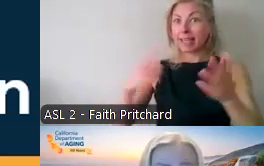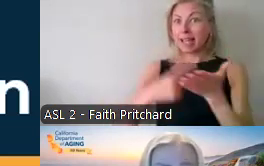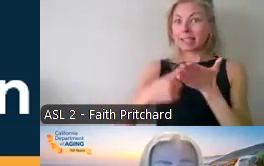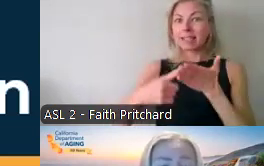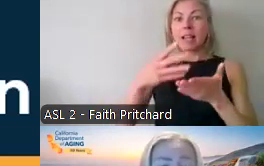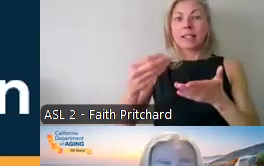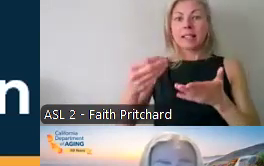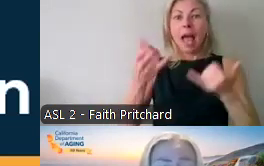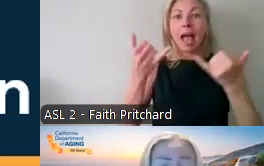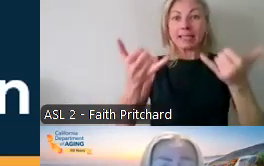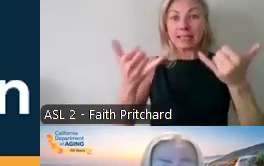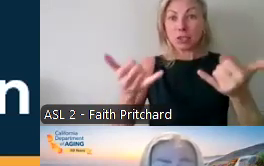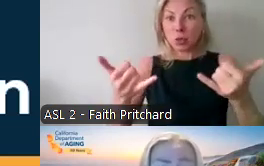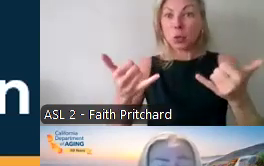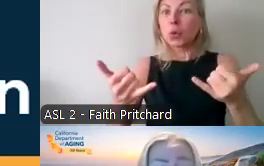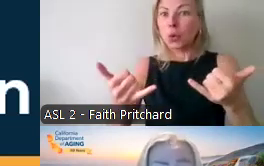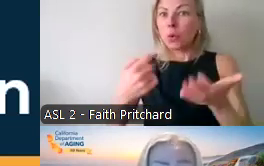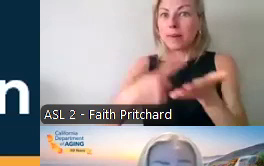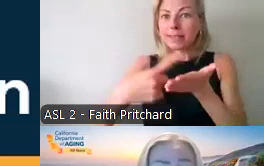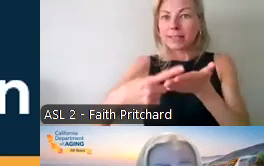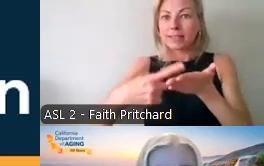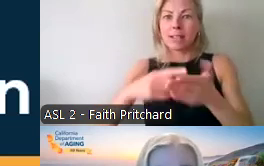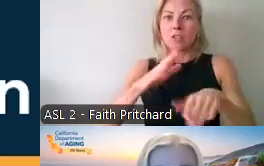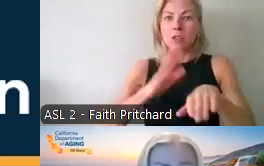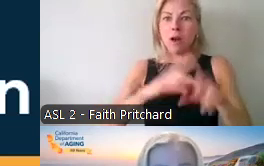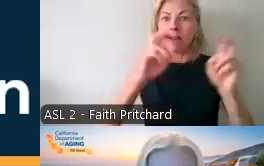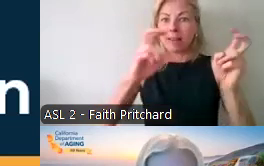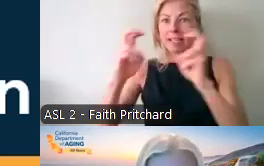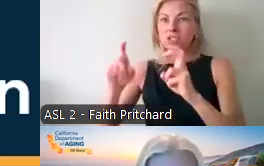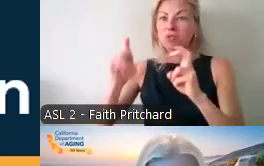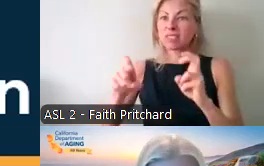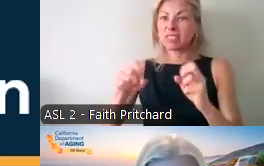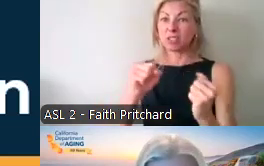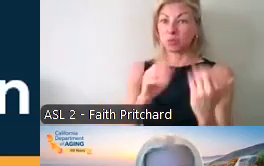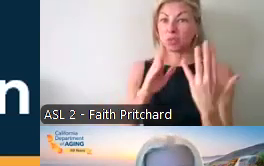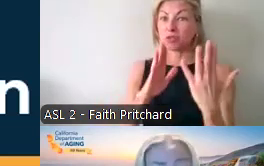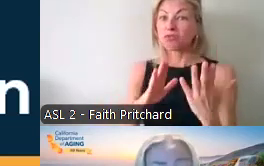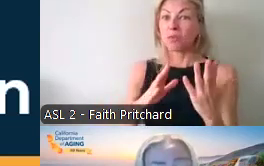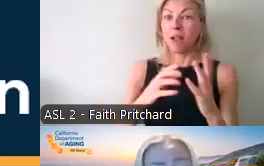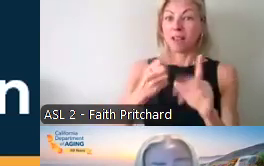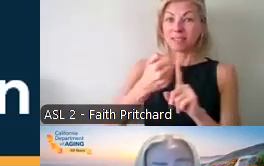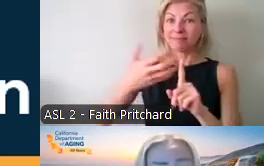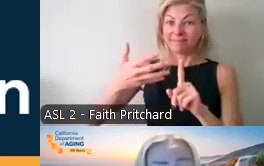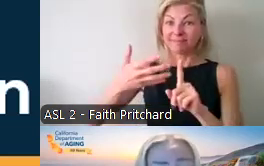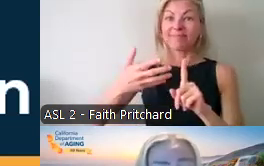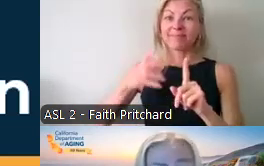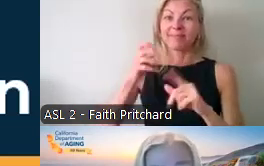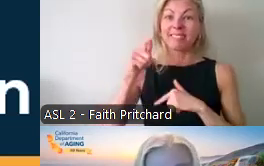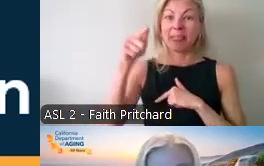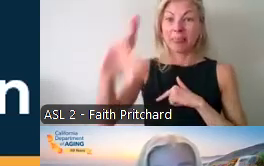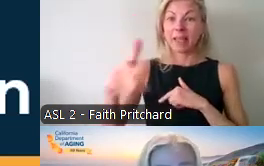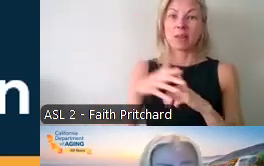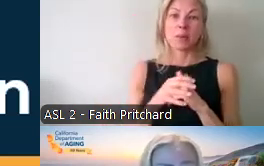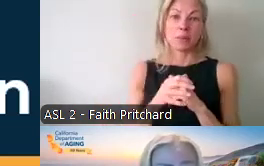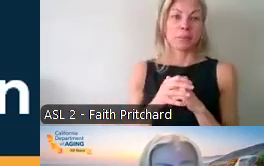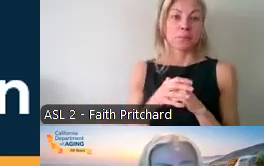current pressing issues that we need to also address moving forward. So going to the next slide.